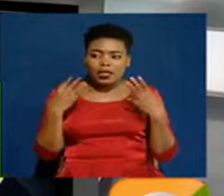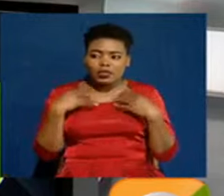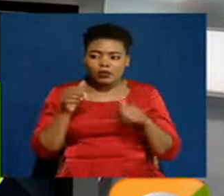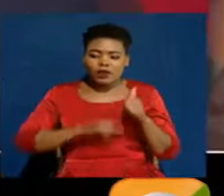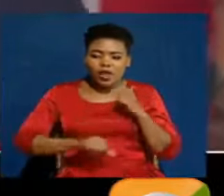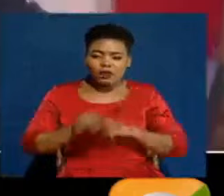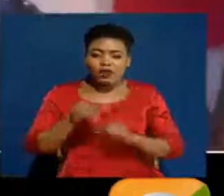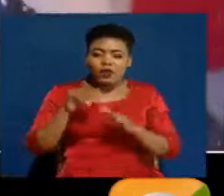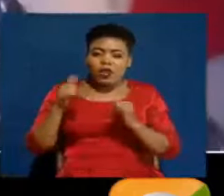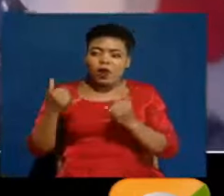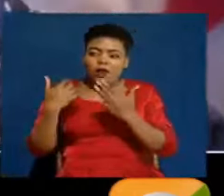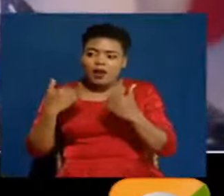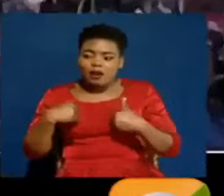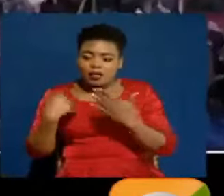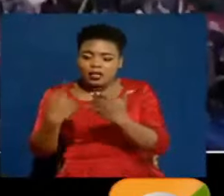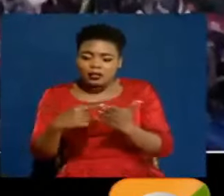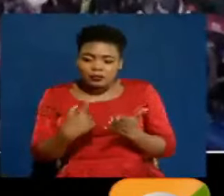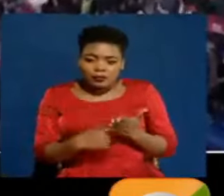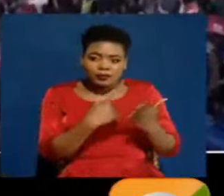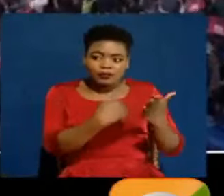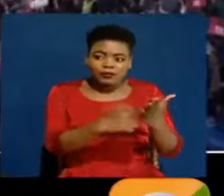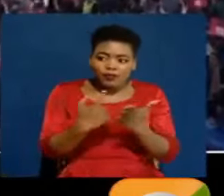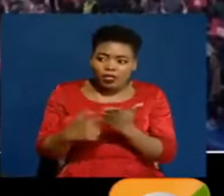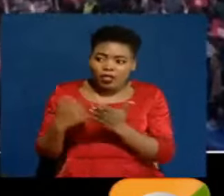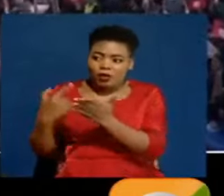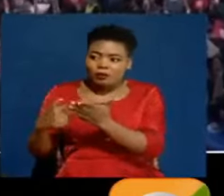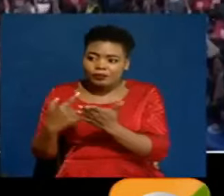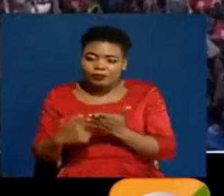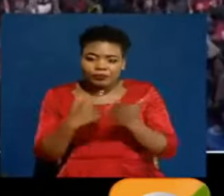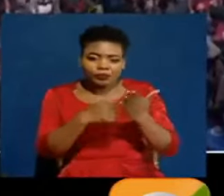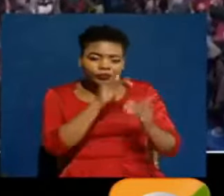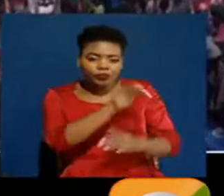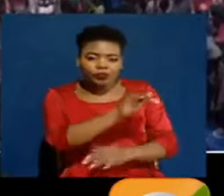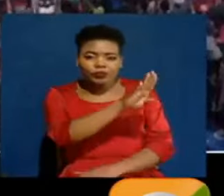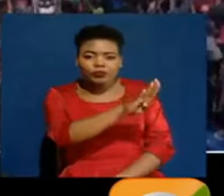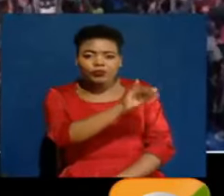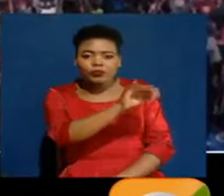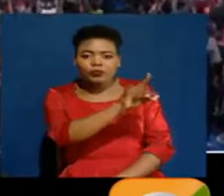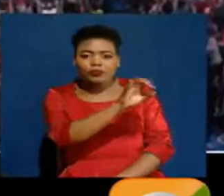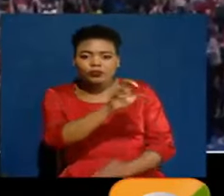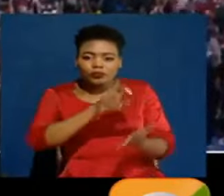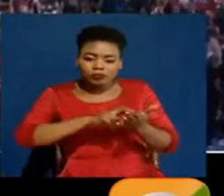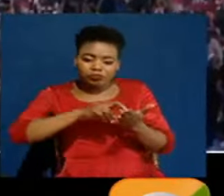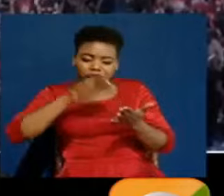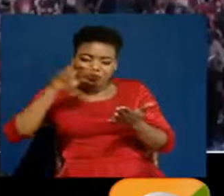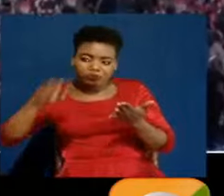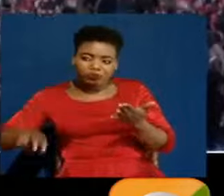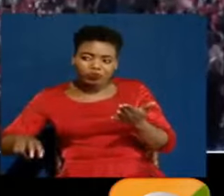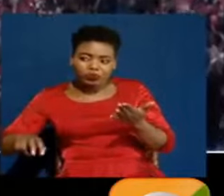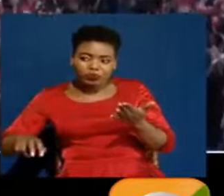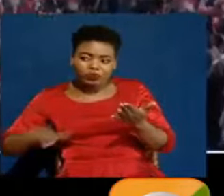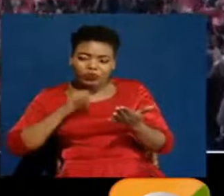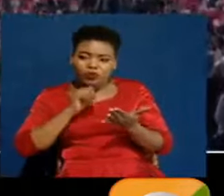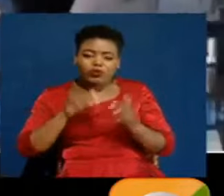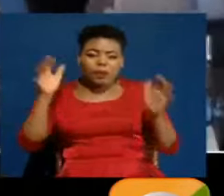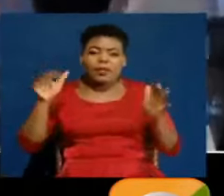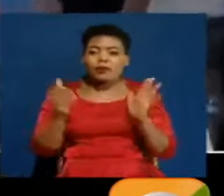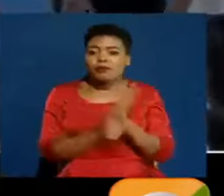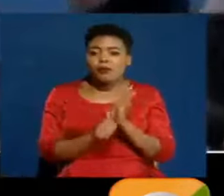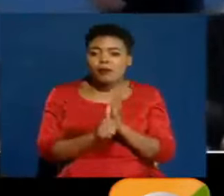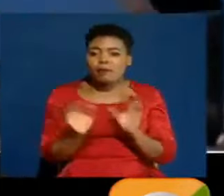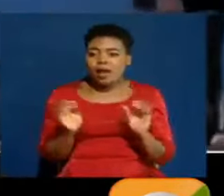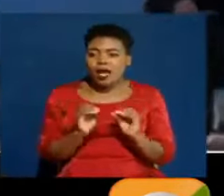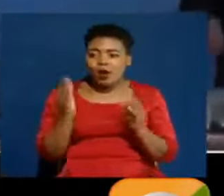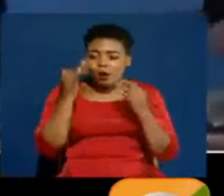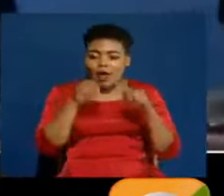negotiation and a discussion to ask Biden to step aside would not be a big issue, because then